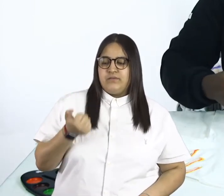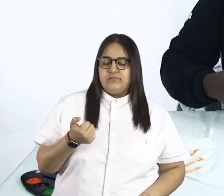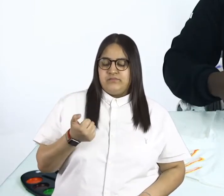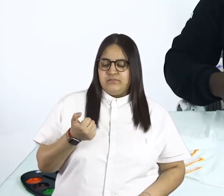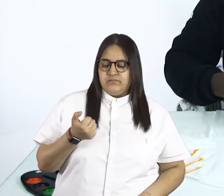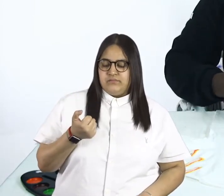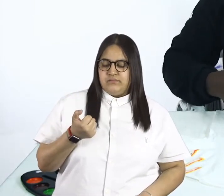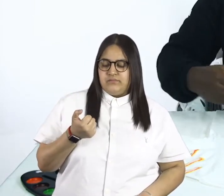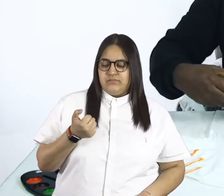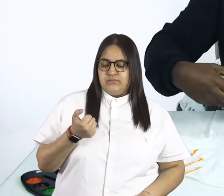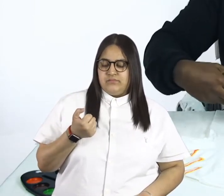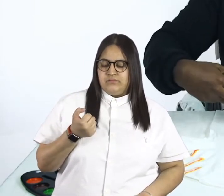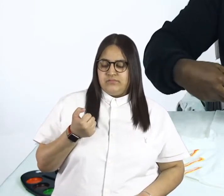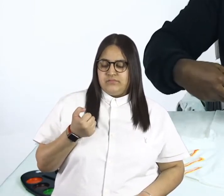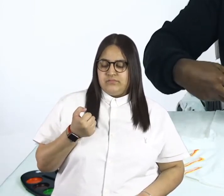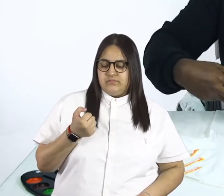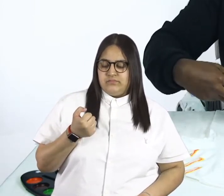6,